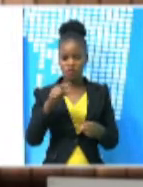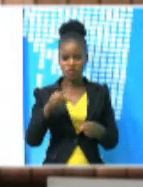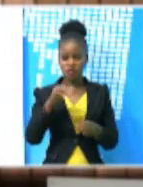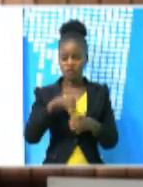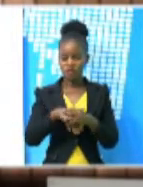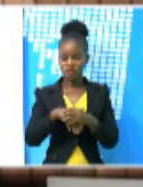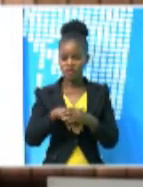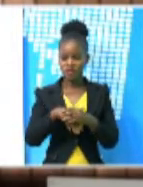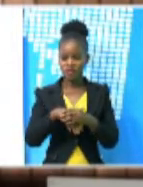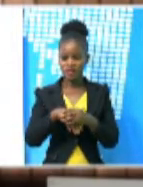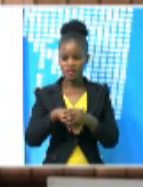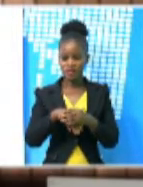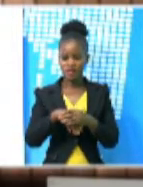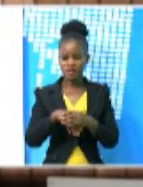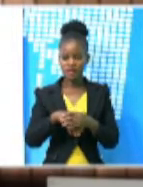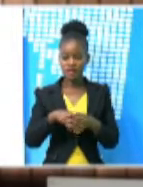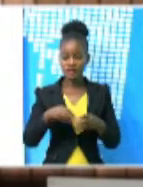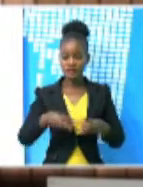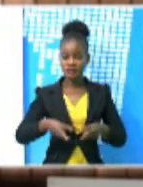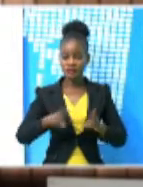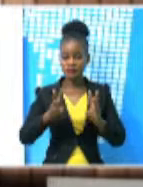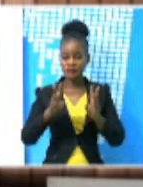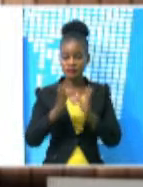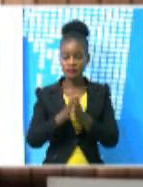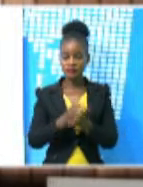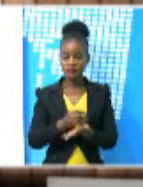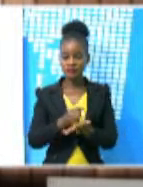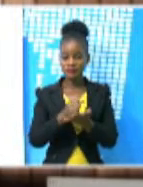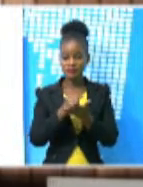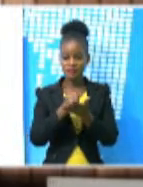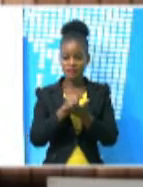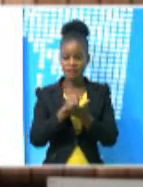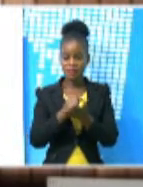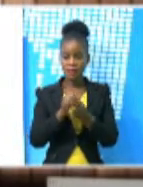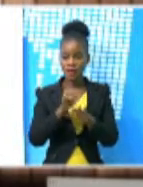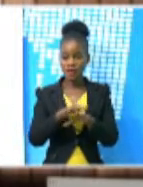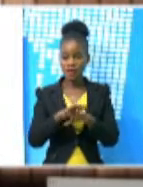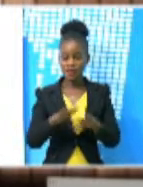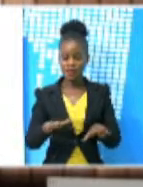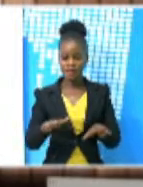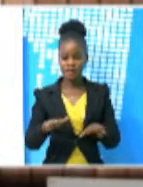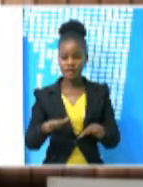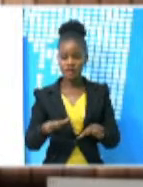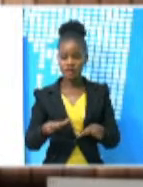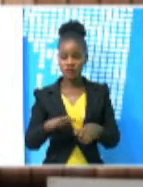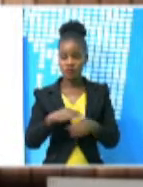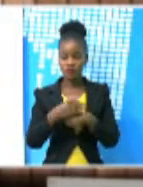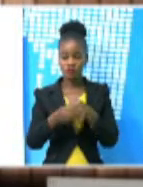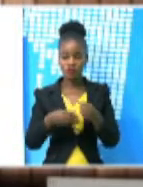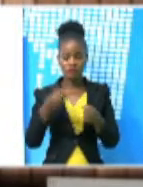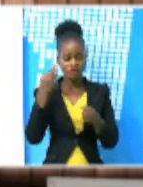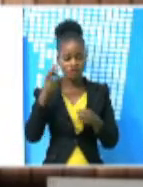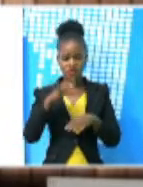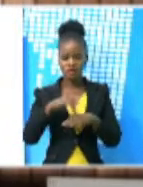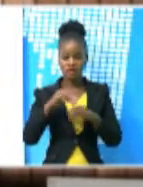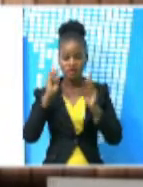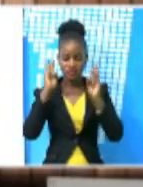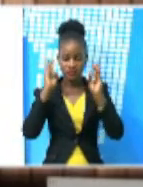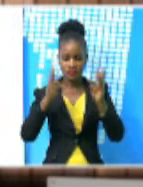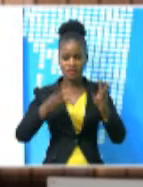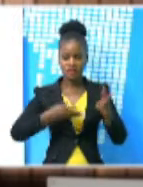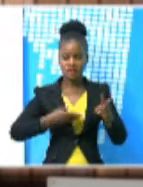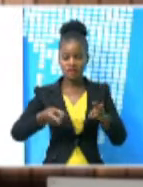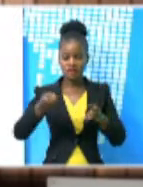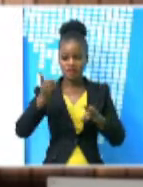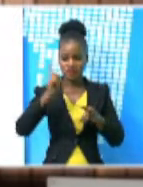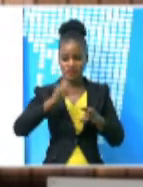into the road fund to help market the production that will have been